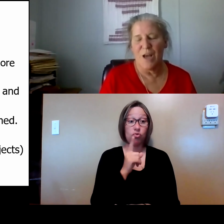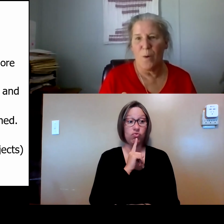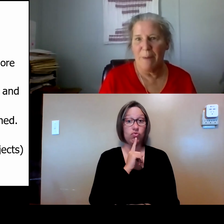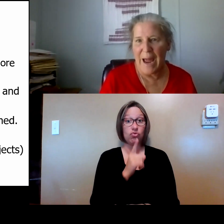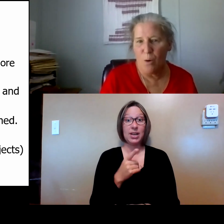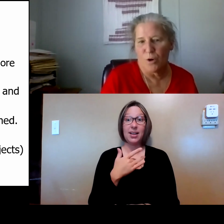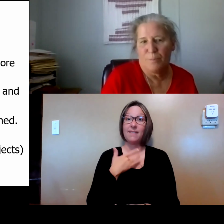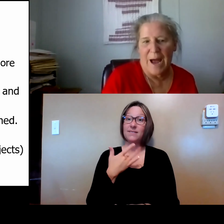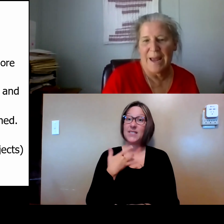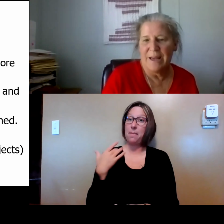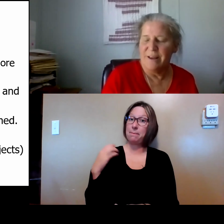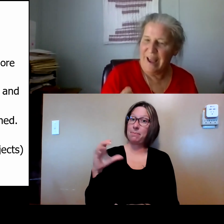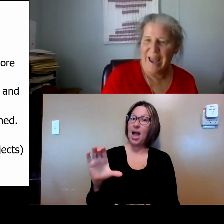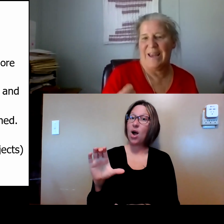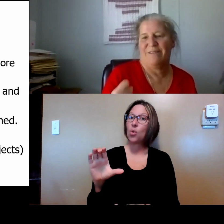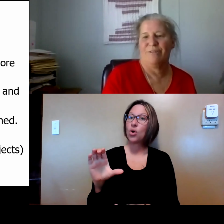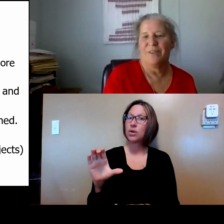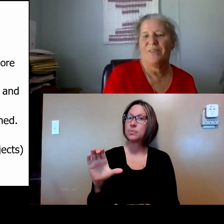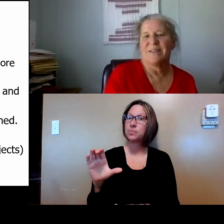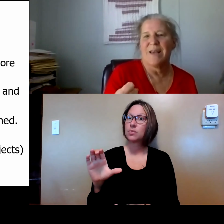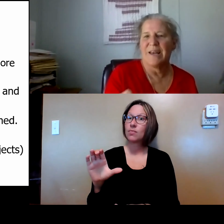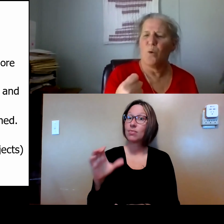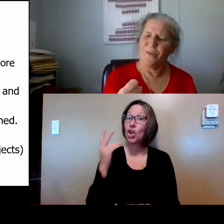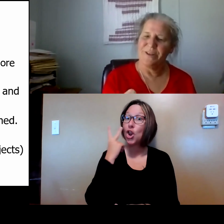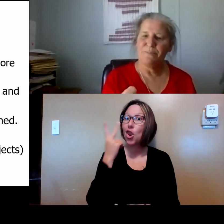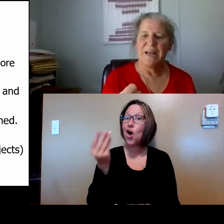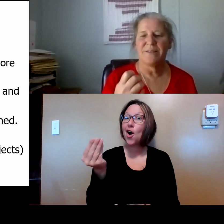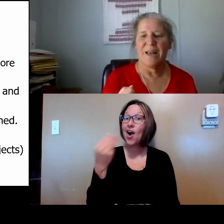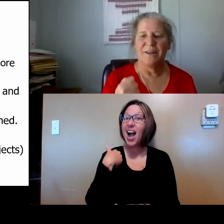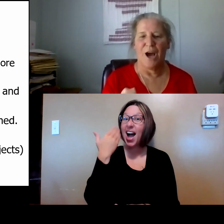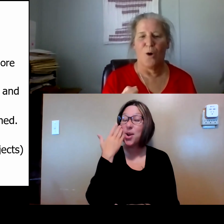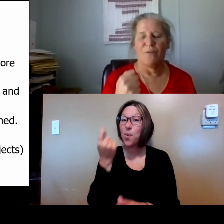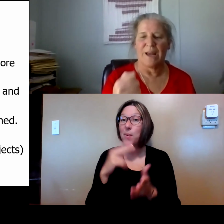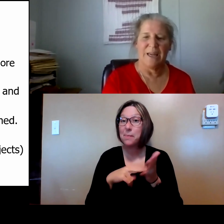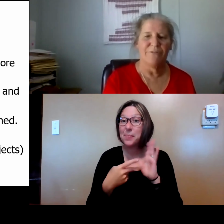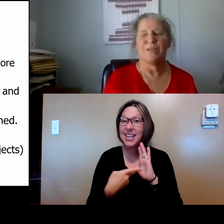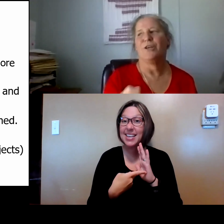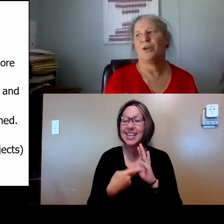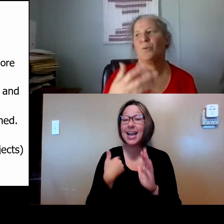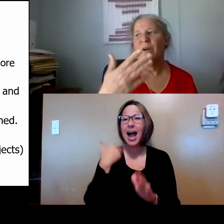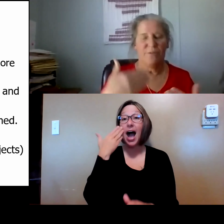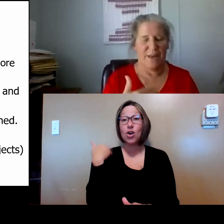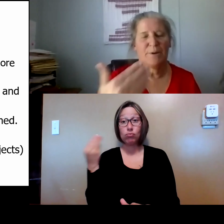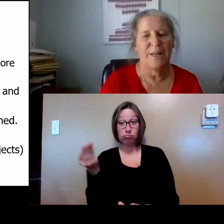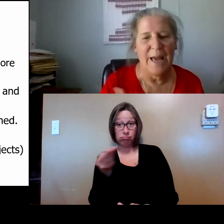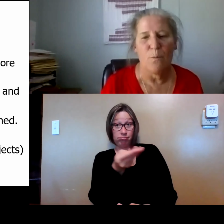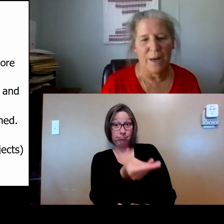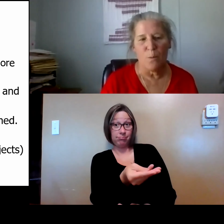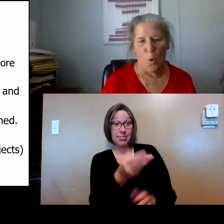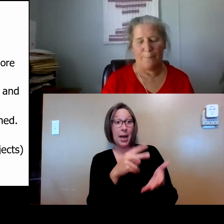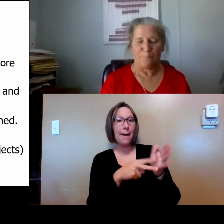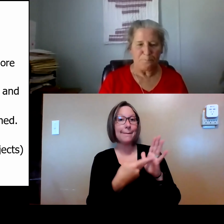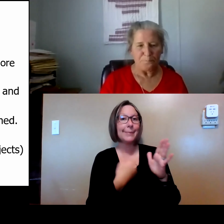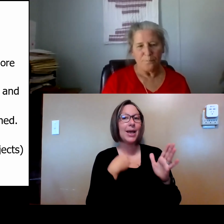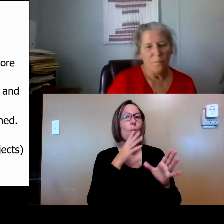feel so empowered by, hey, look at this. I know what this means. And I know if I give it to you, that I'm going to get what